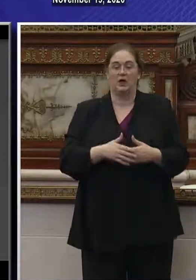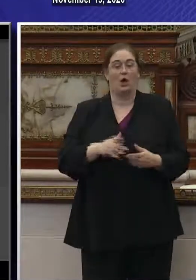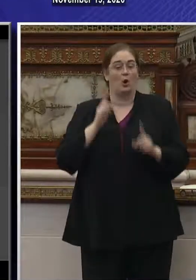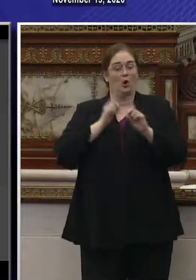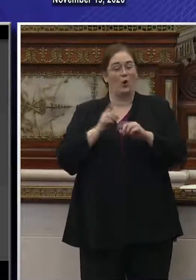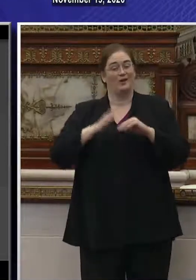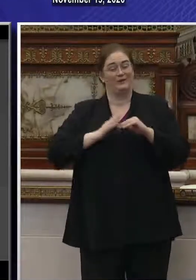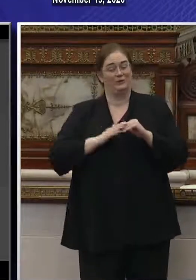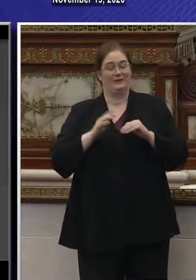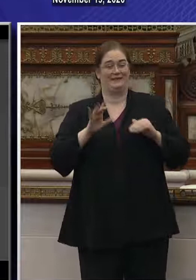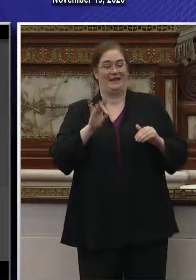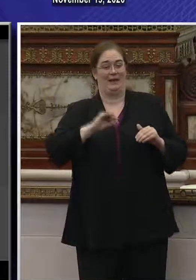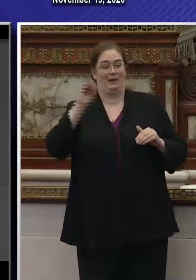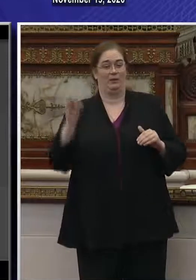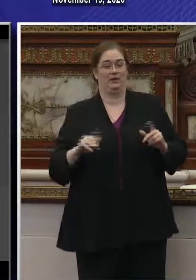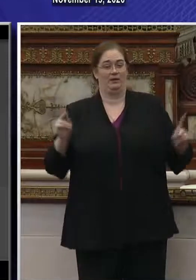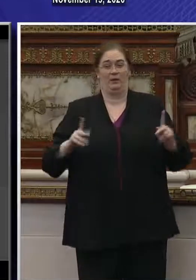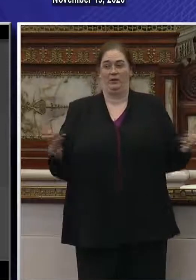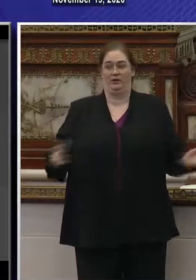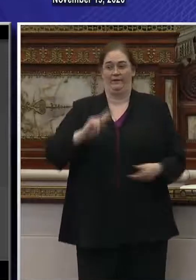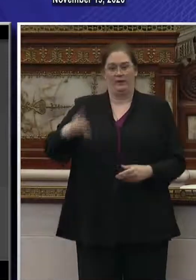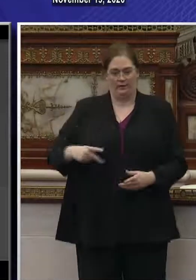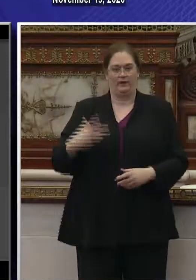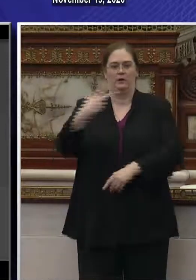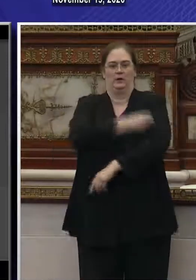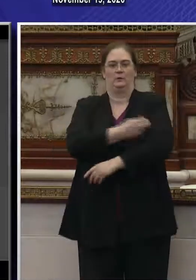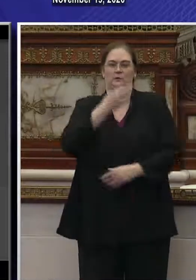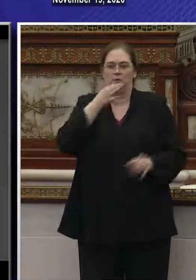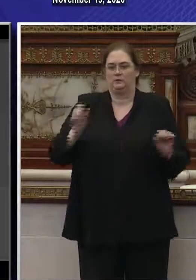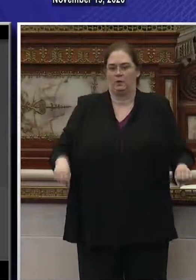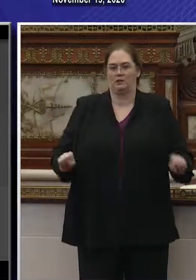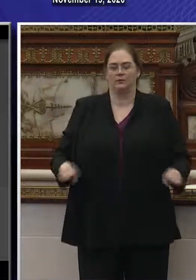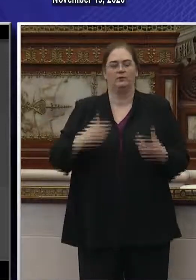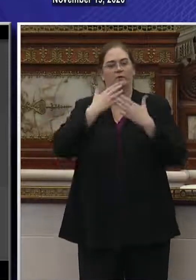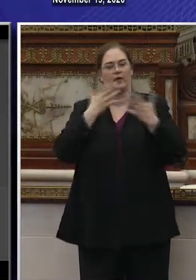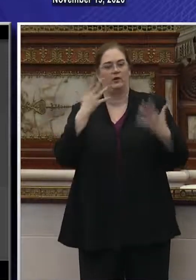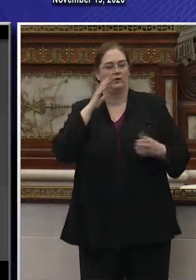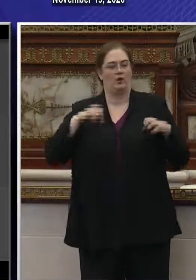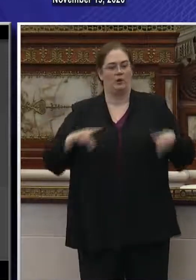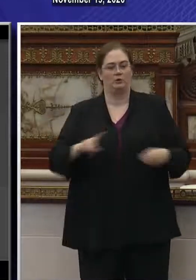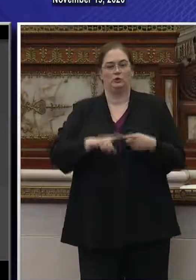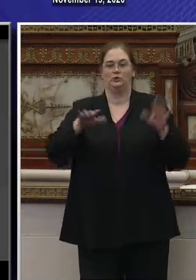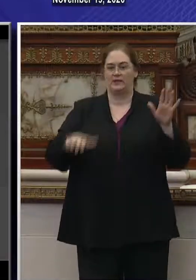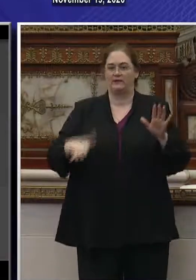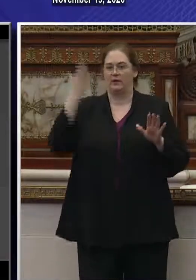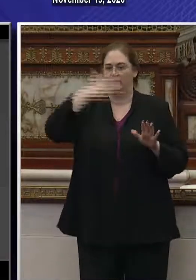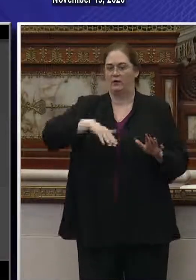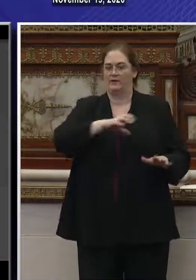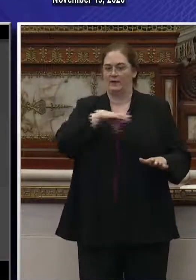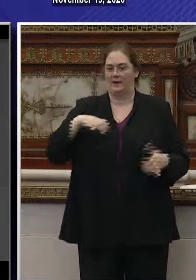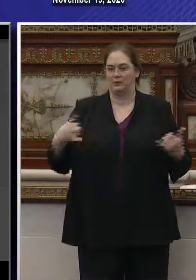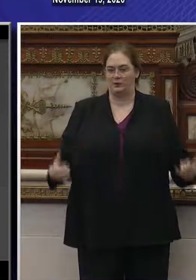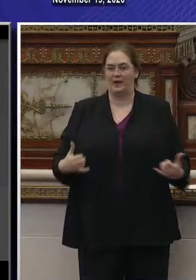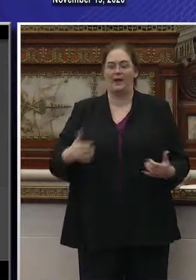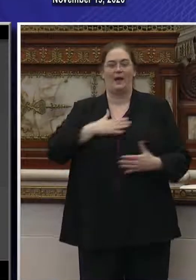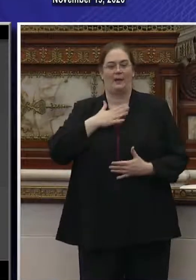least 80% of Philadelphians vaccinated as soon as possible. Thank you for the opportunity to testify before the council today. Happy to address any